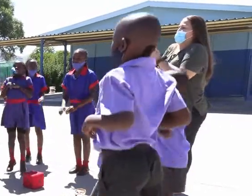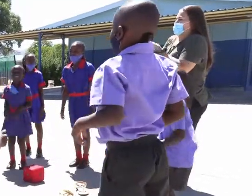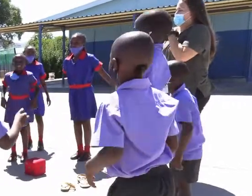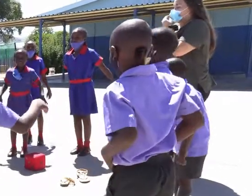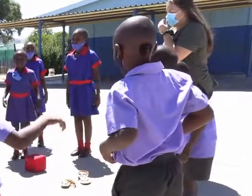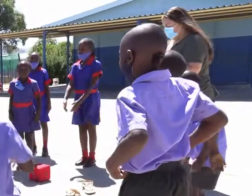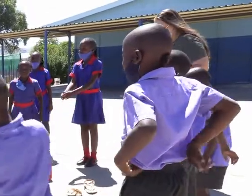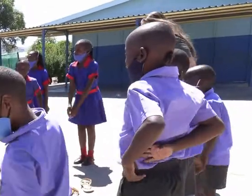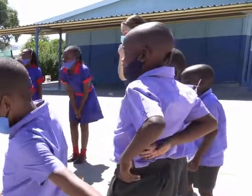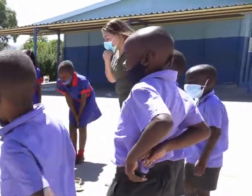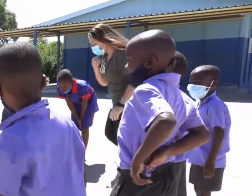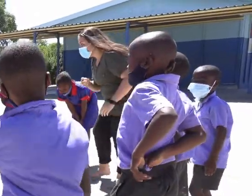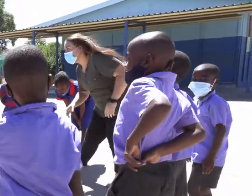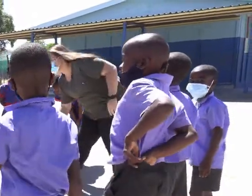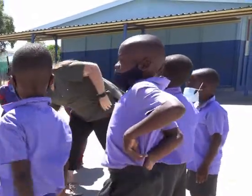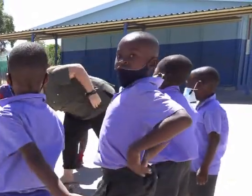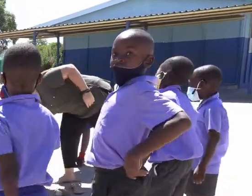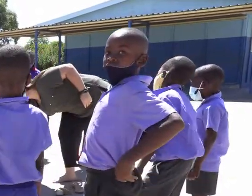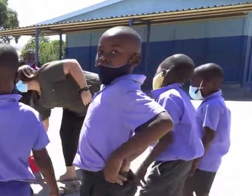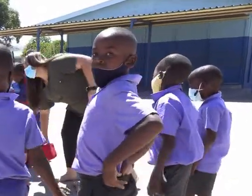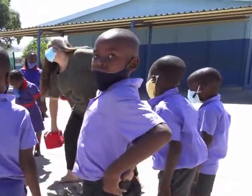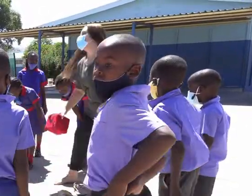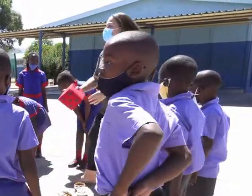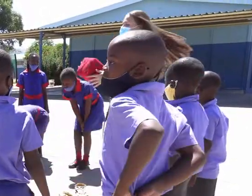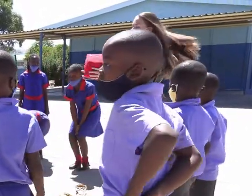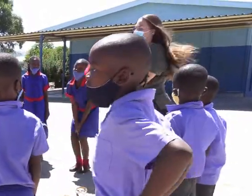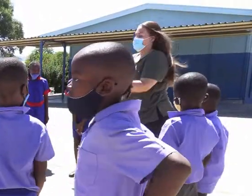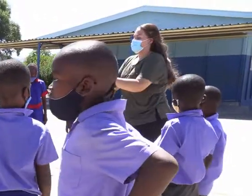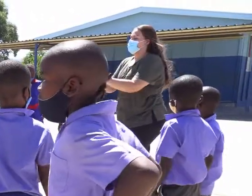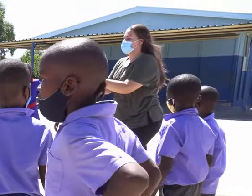five. Okay, we're gonna do one more.